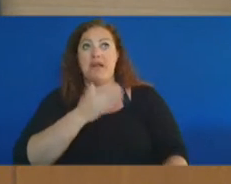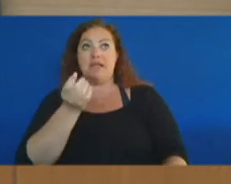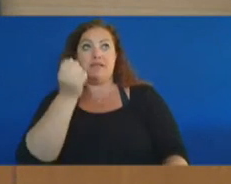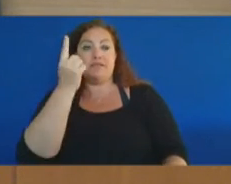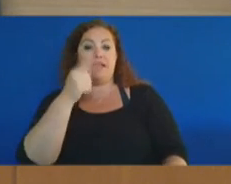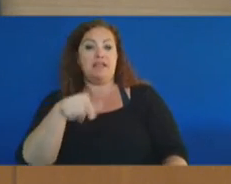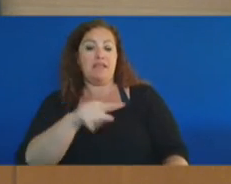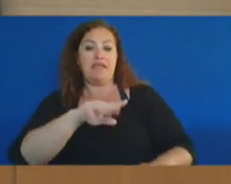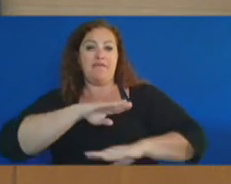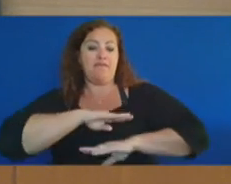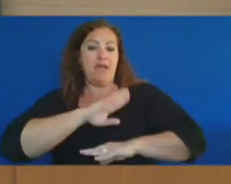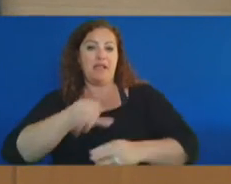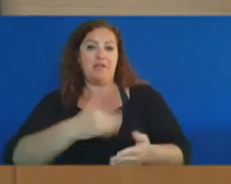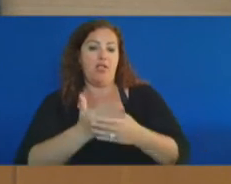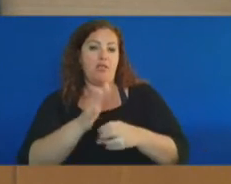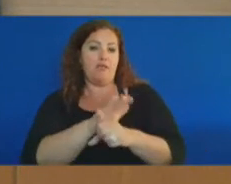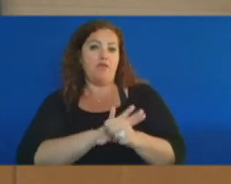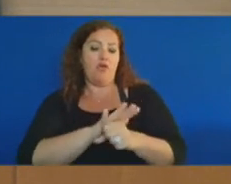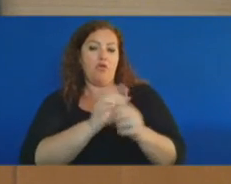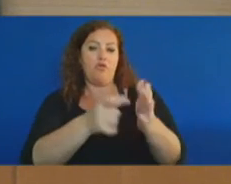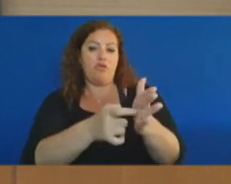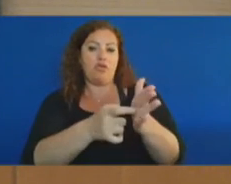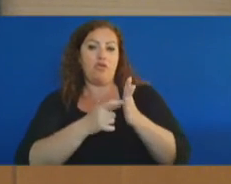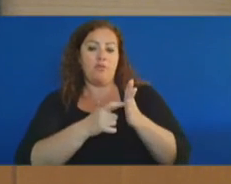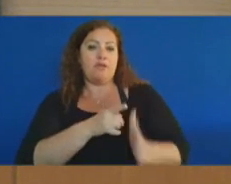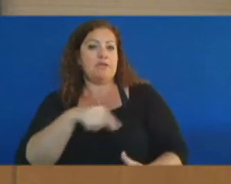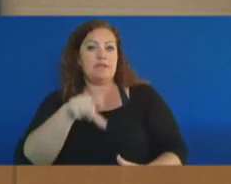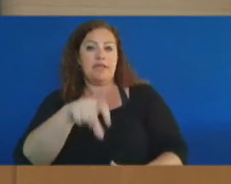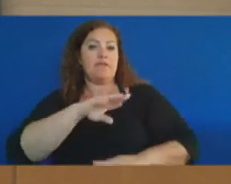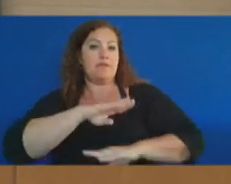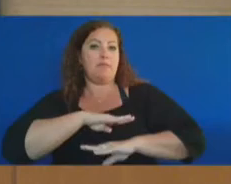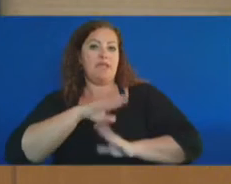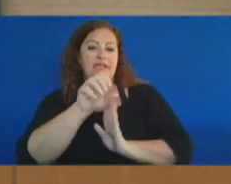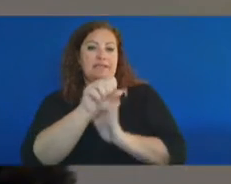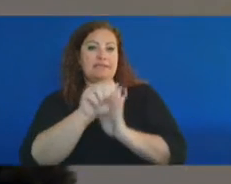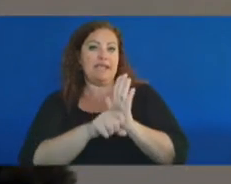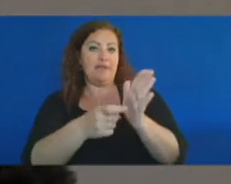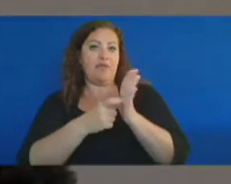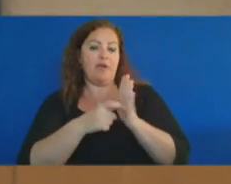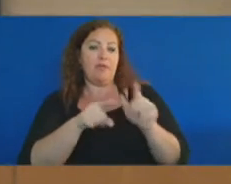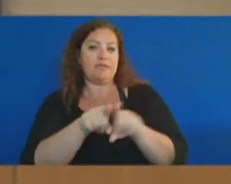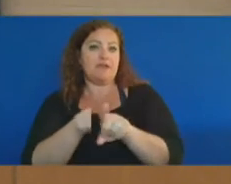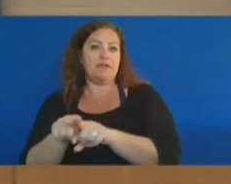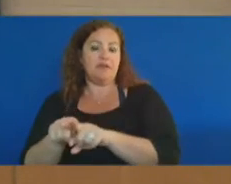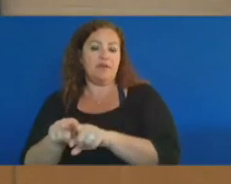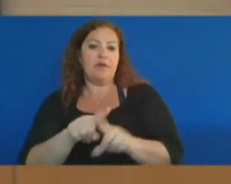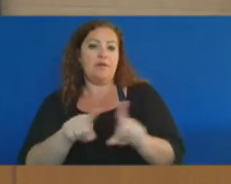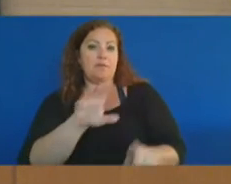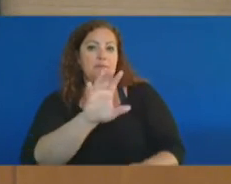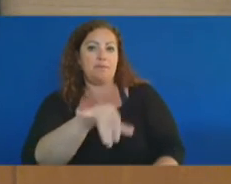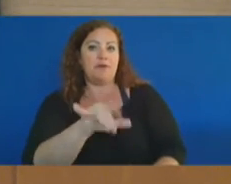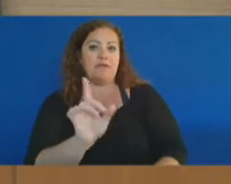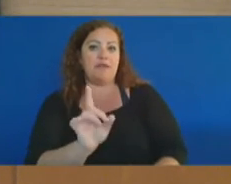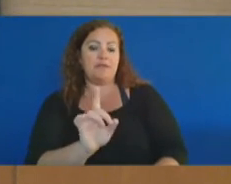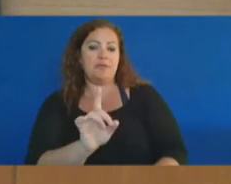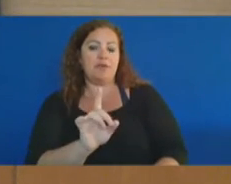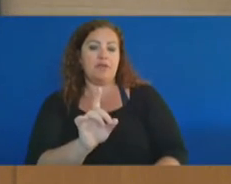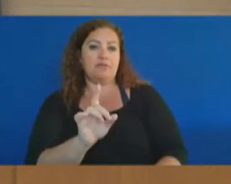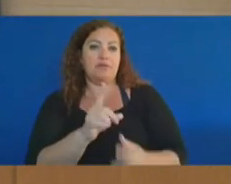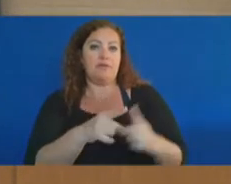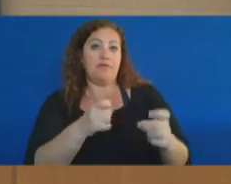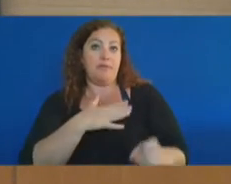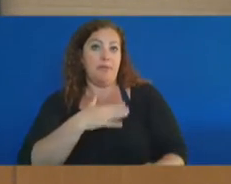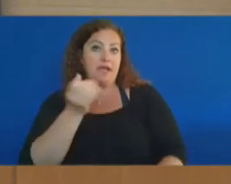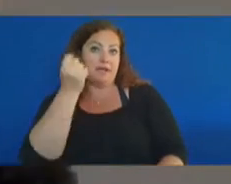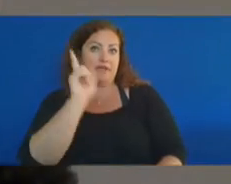met all of the local requirements they have to meet state requirements as well okay and so that's where as far as I understand where